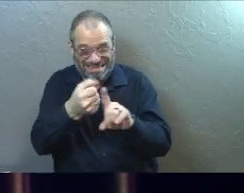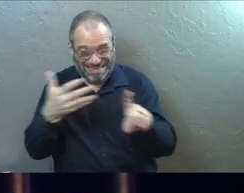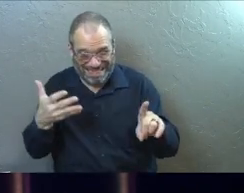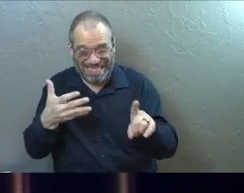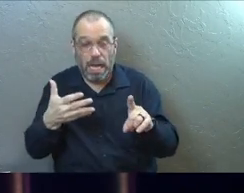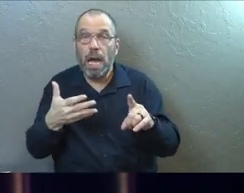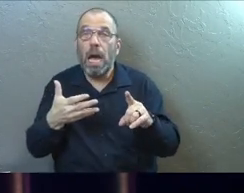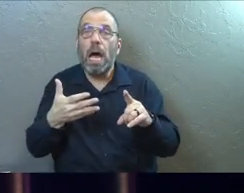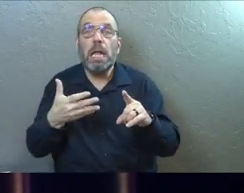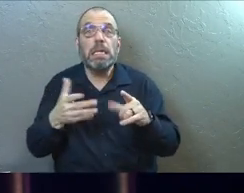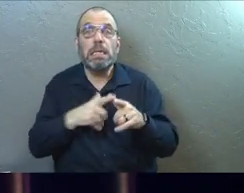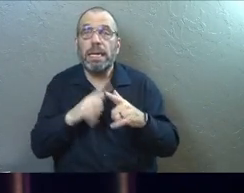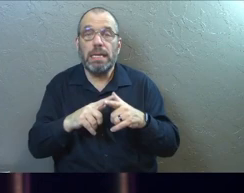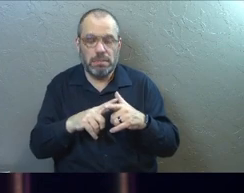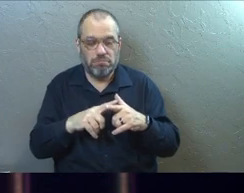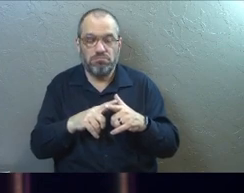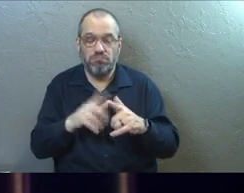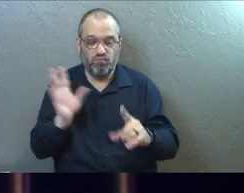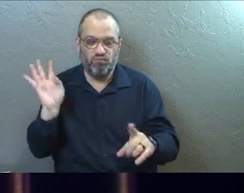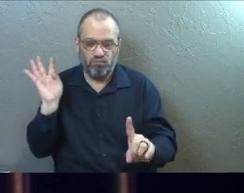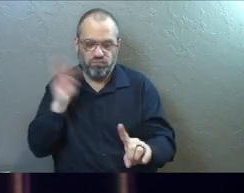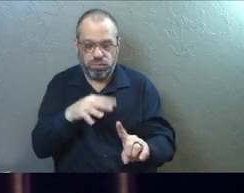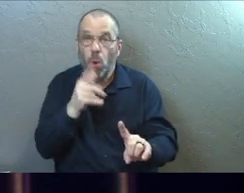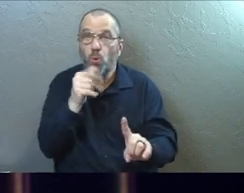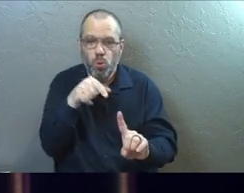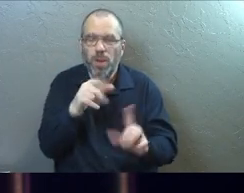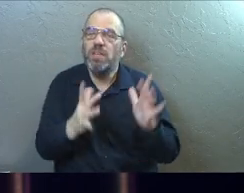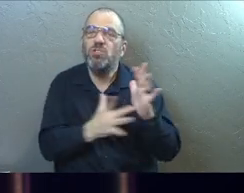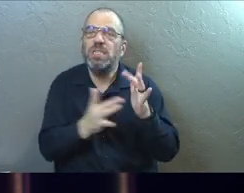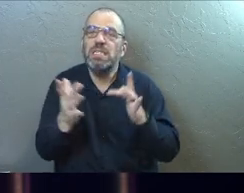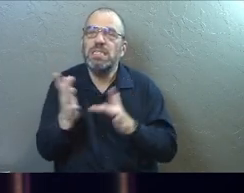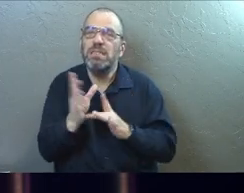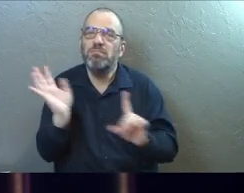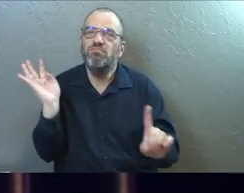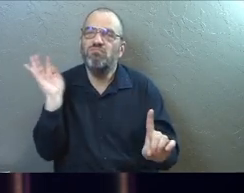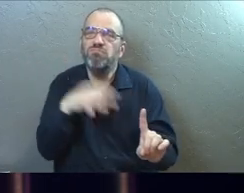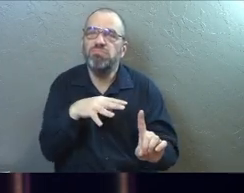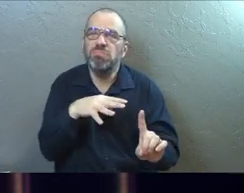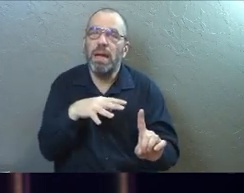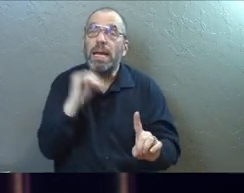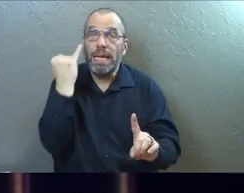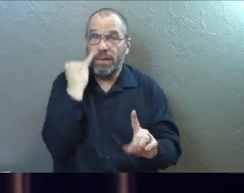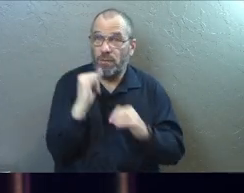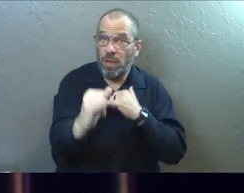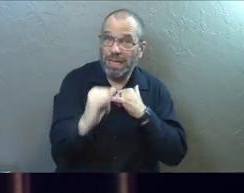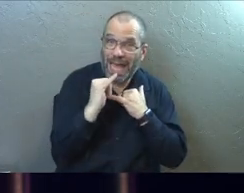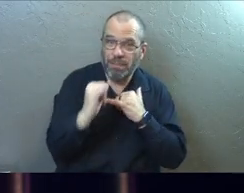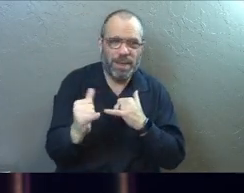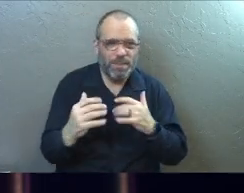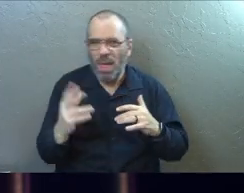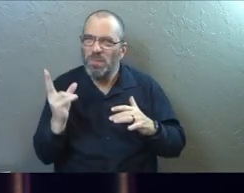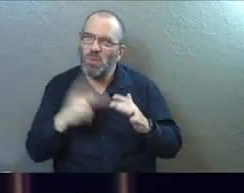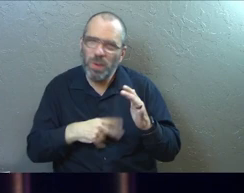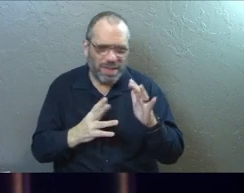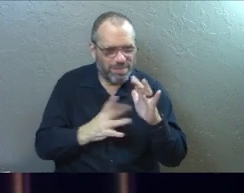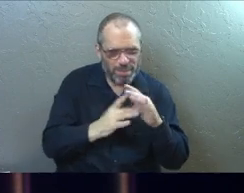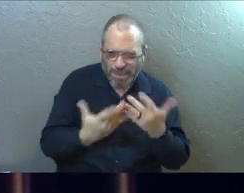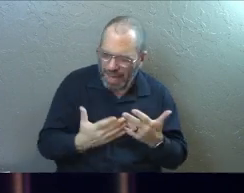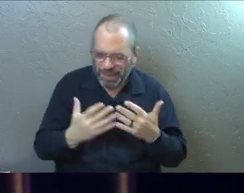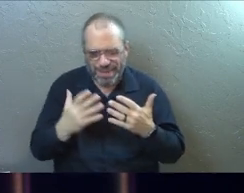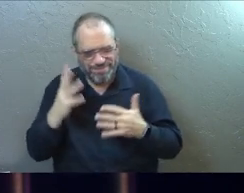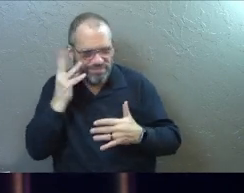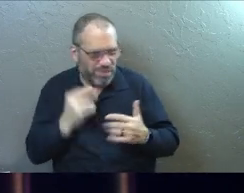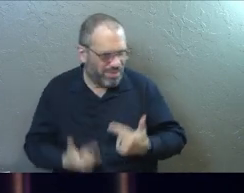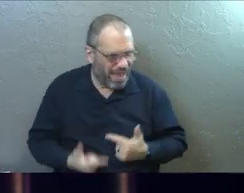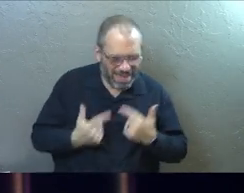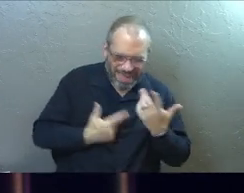he will only ever put the spotlight on Jesus. And that's kind of a weird thing. If you're like me, like you go through all of this stuff and you're